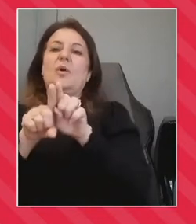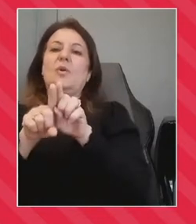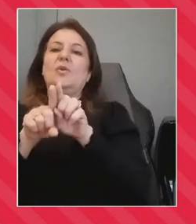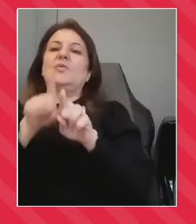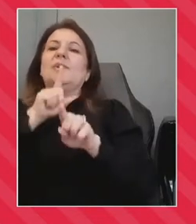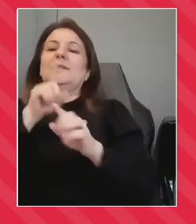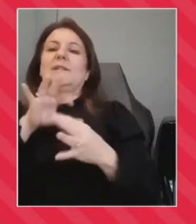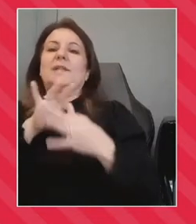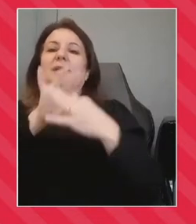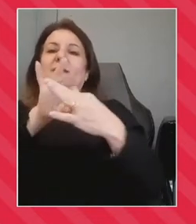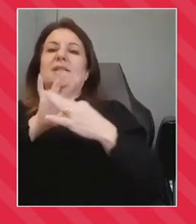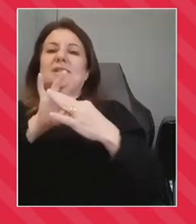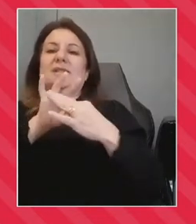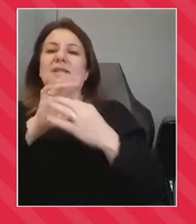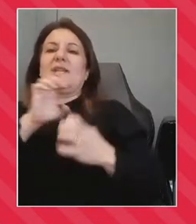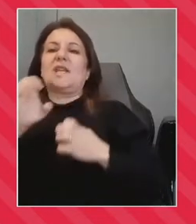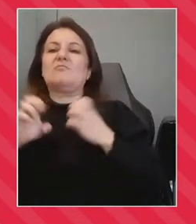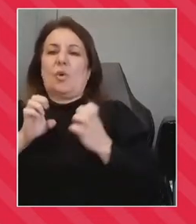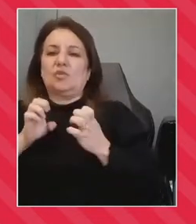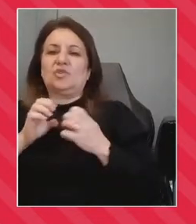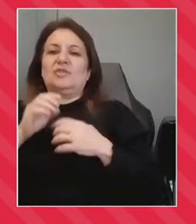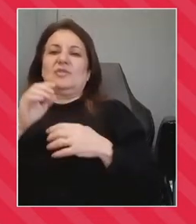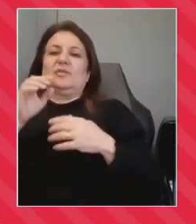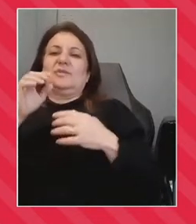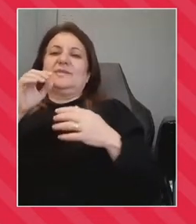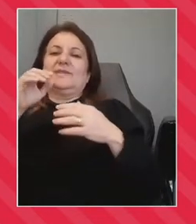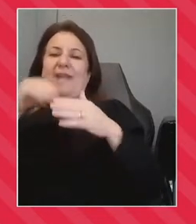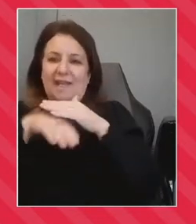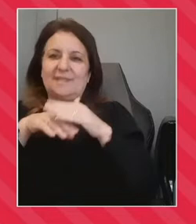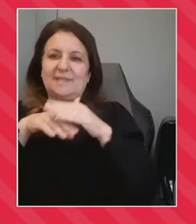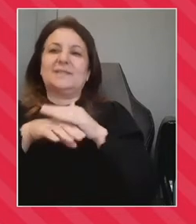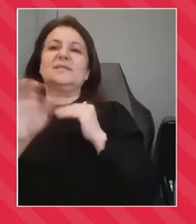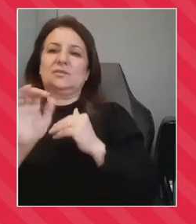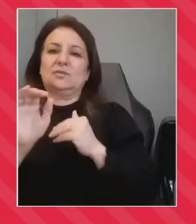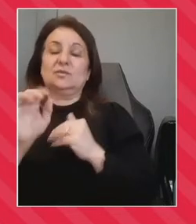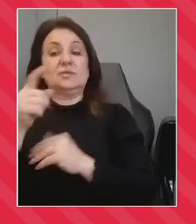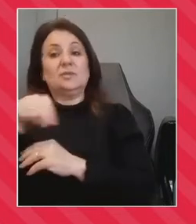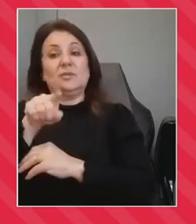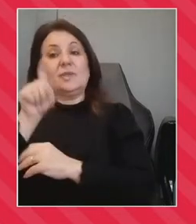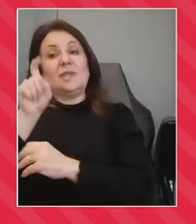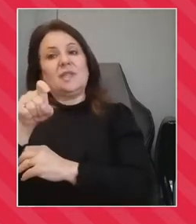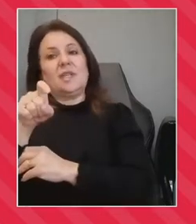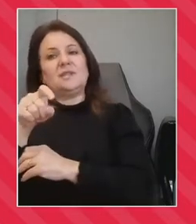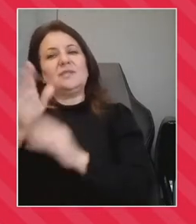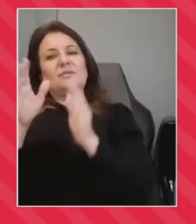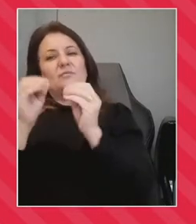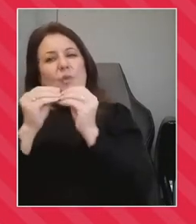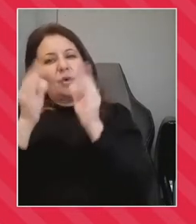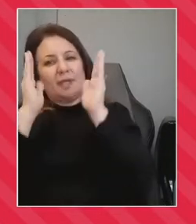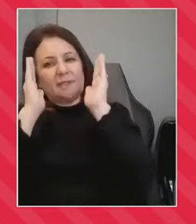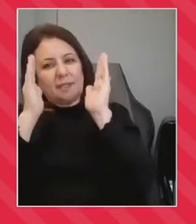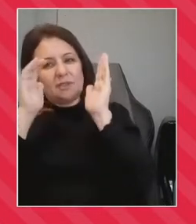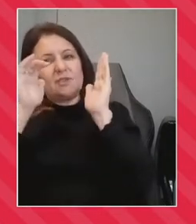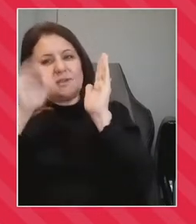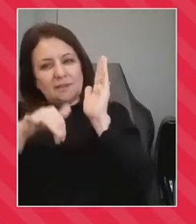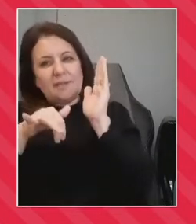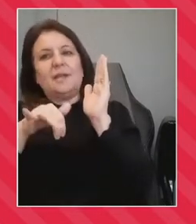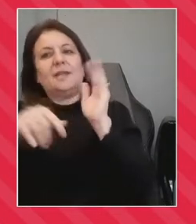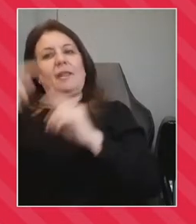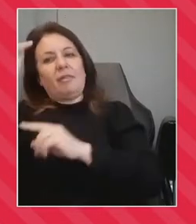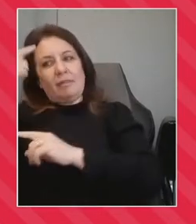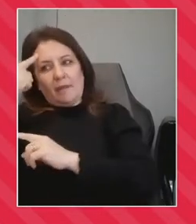psychological component to access that I think that we need to be paying attention to and thinking about as we